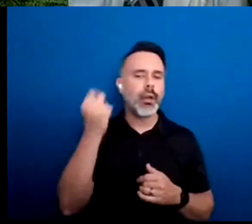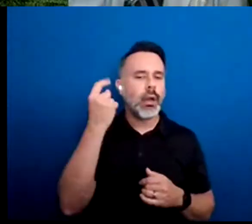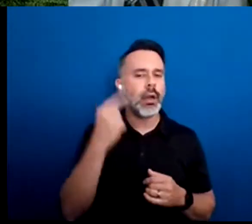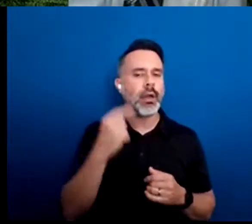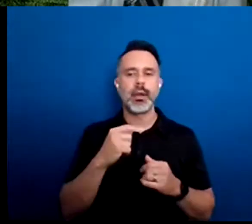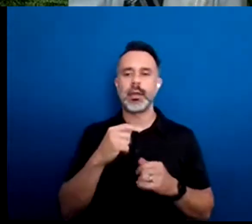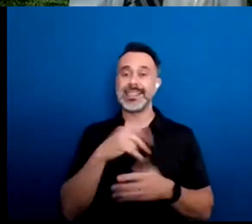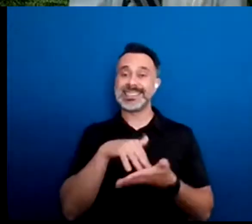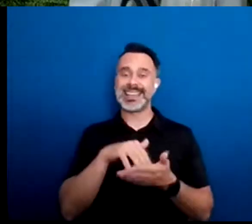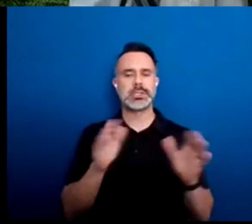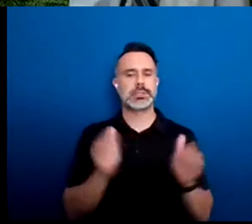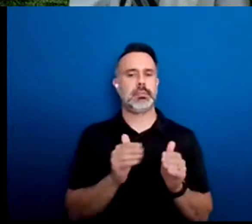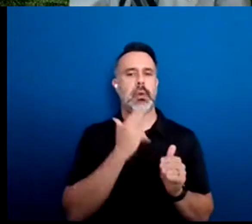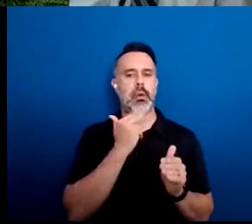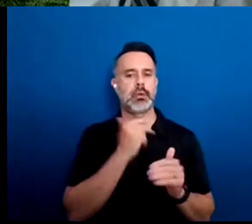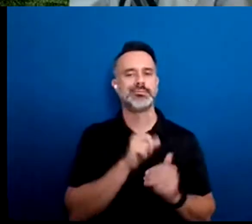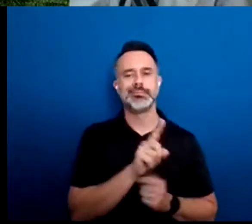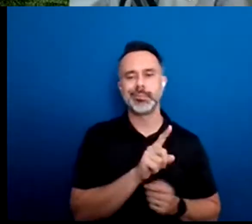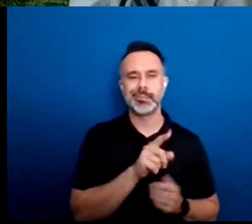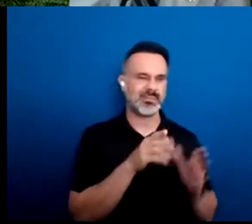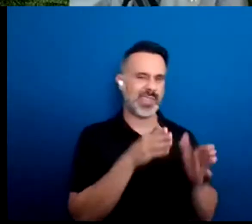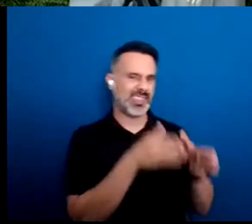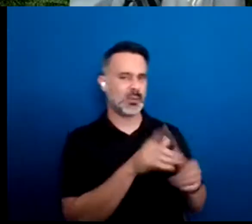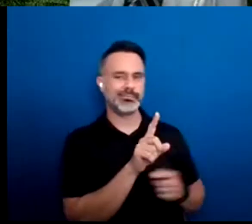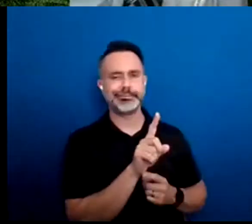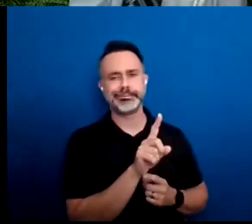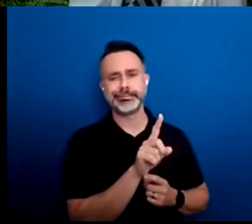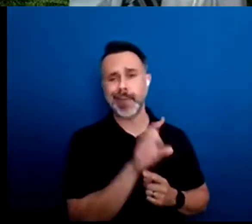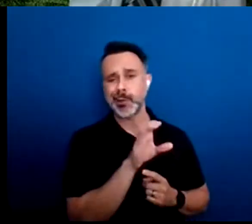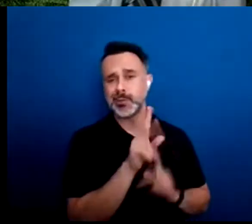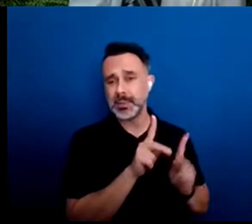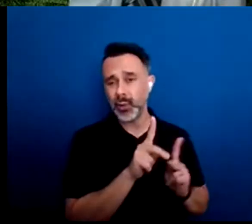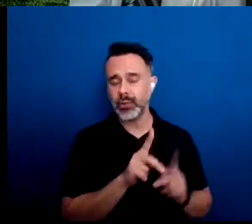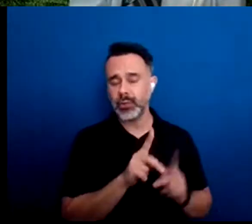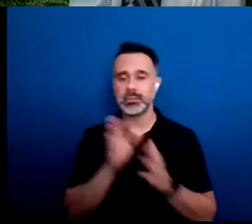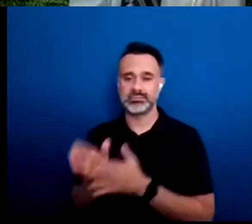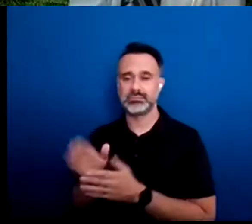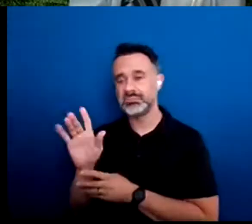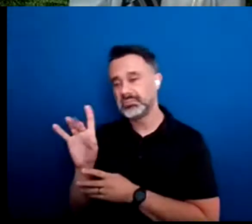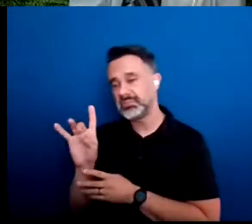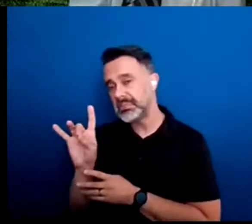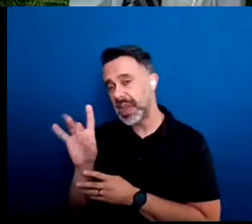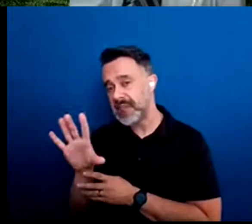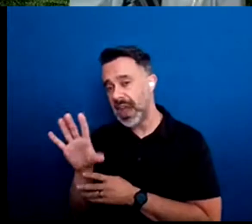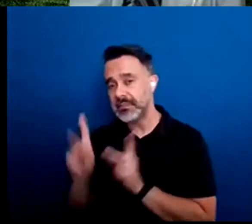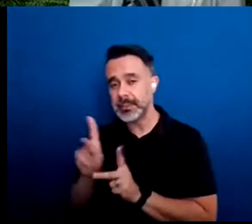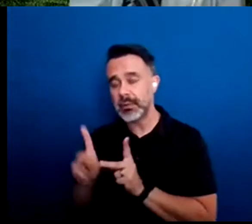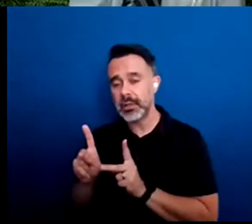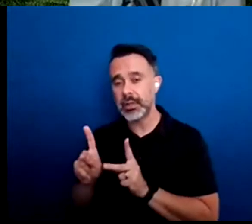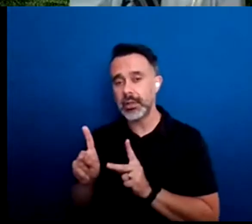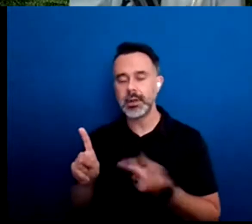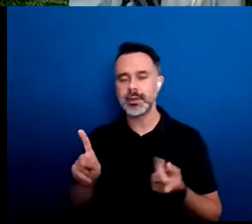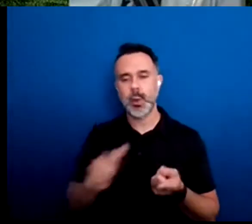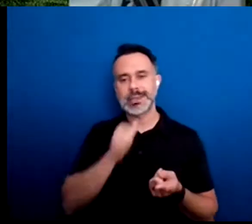a few, and the other one was around 85. So it wasn't a huge, neither of them were huge